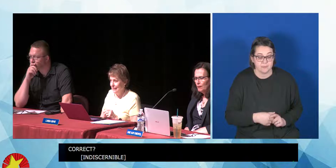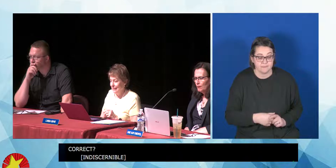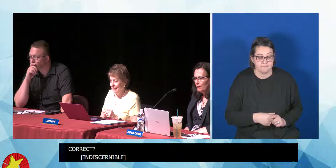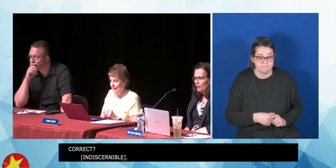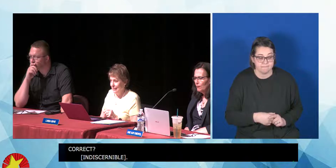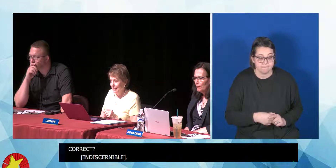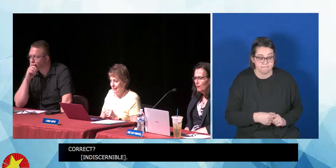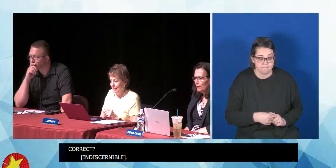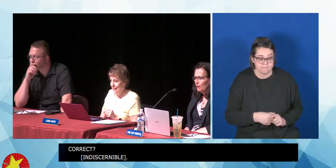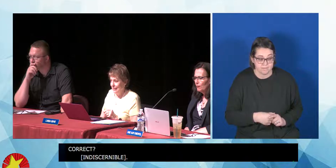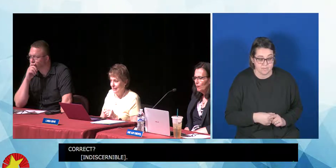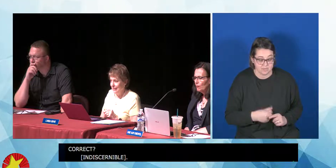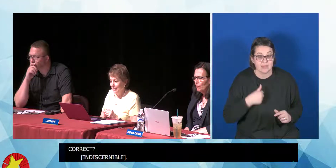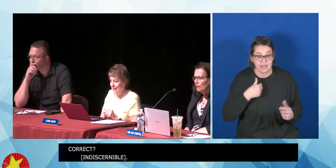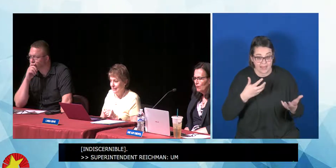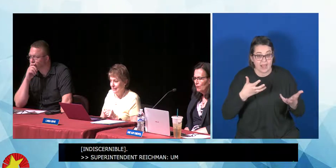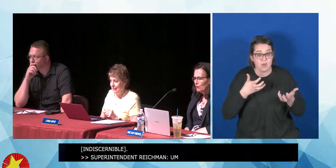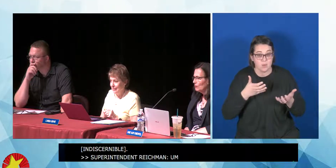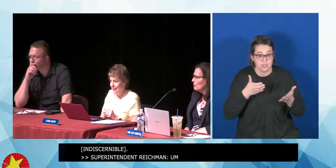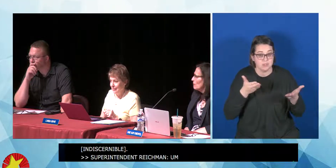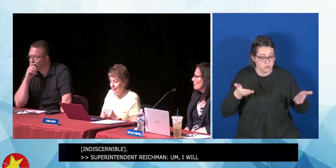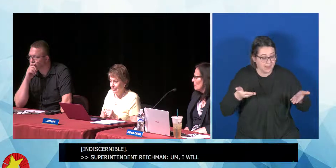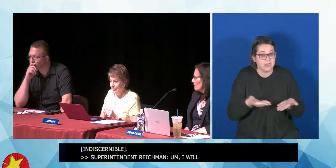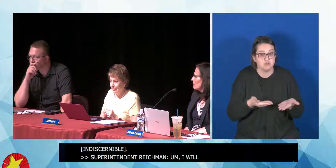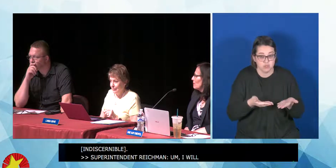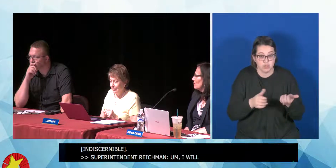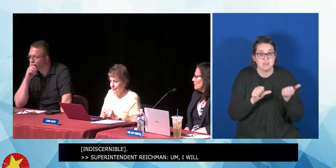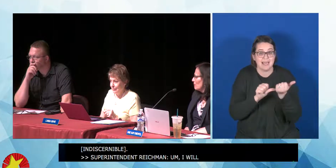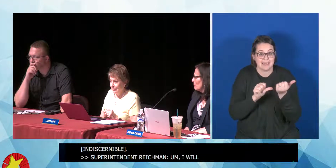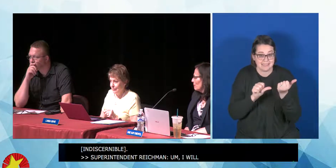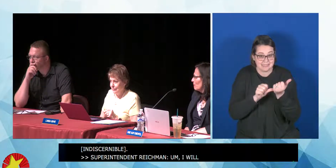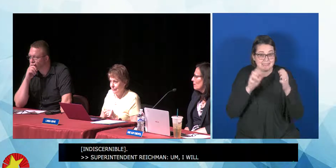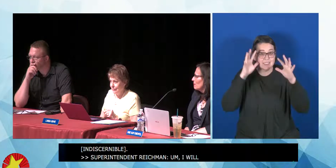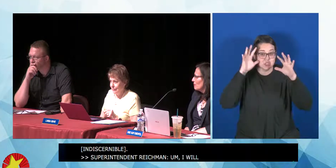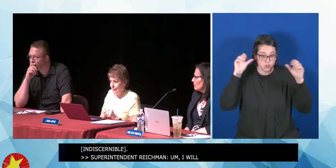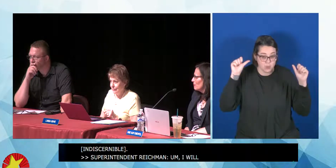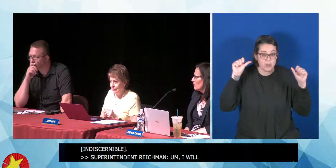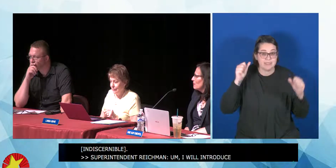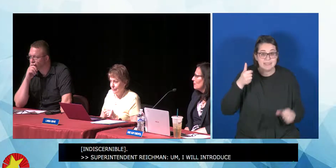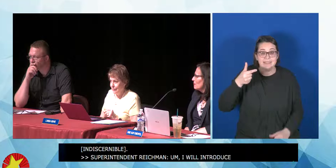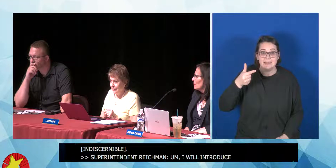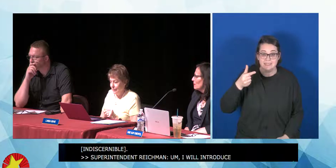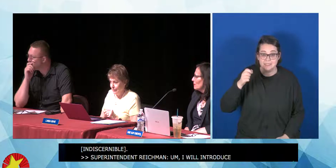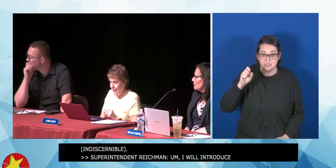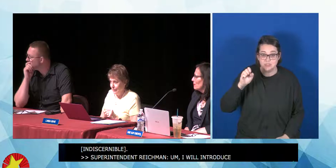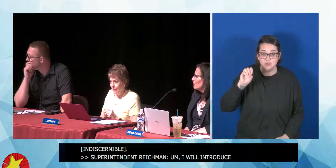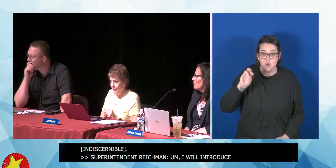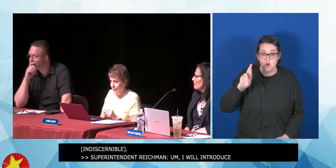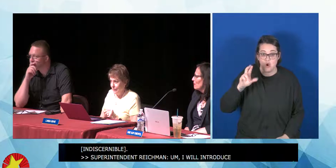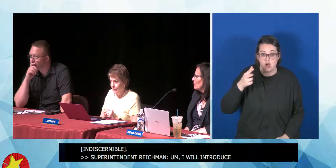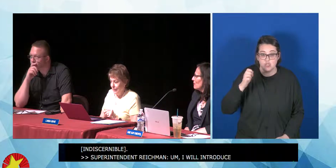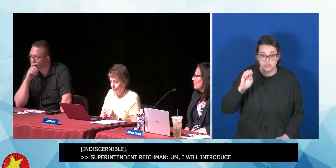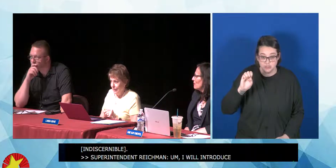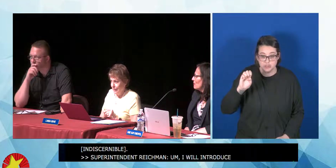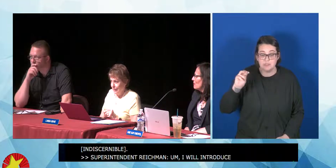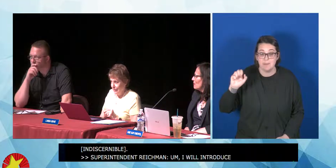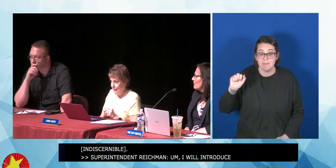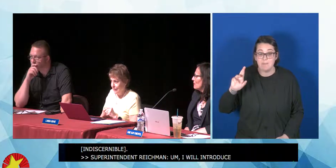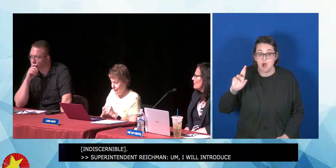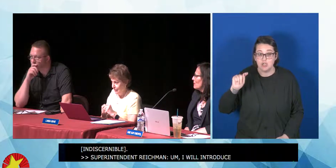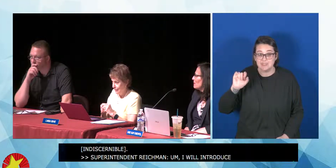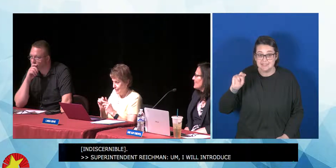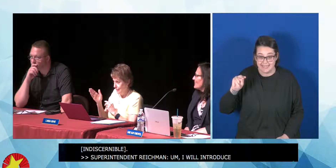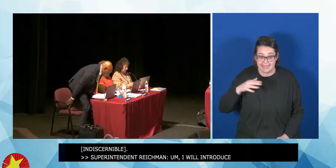I would introduce Assistant Superintendent George Martin. If he could stand up for